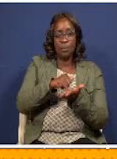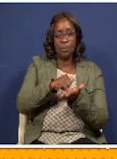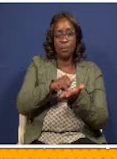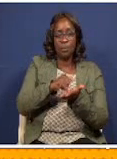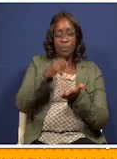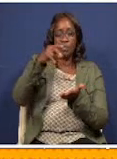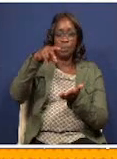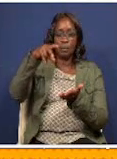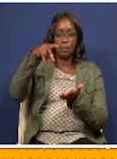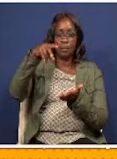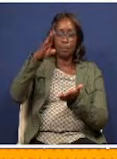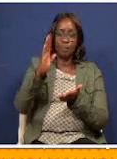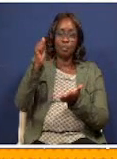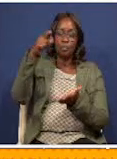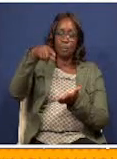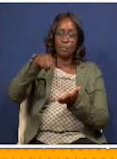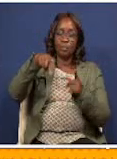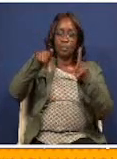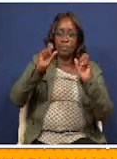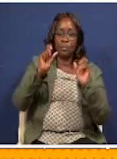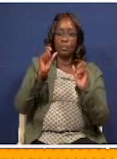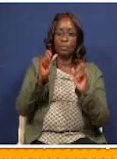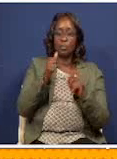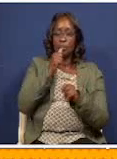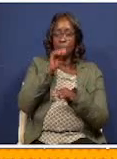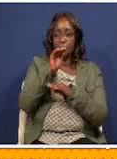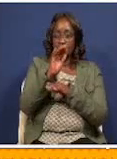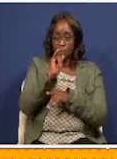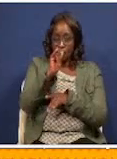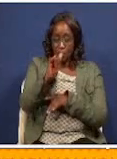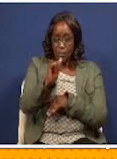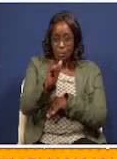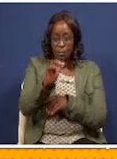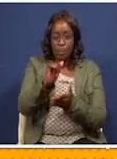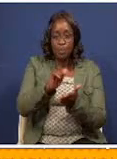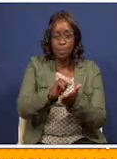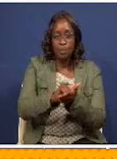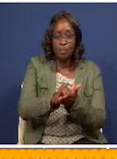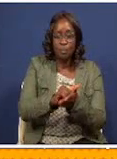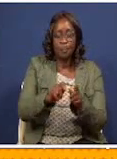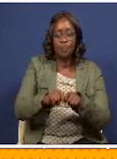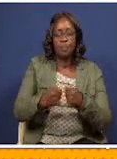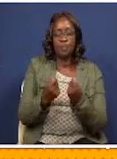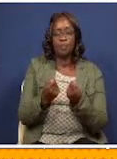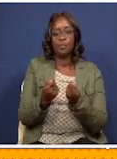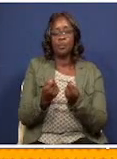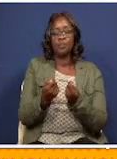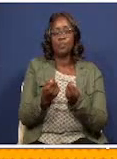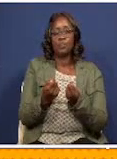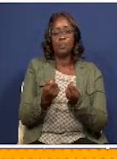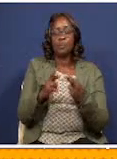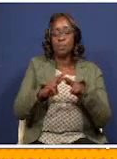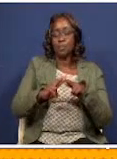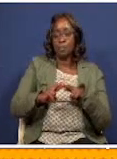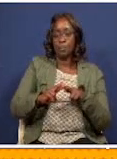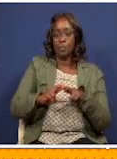BET. The question I'm asking is that a breach of the